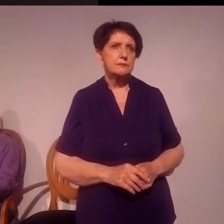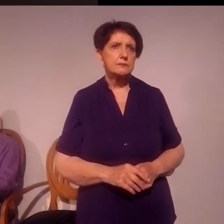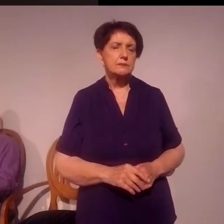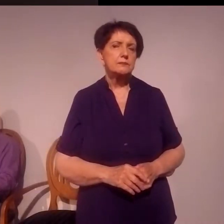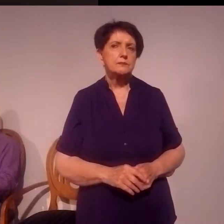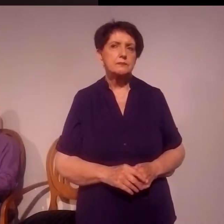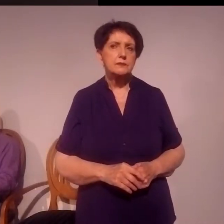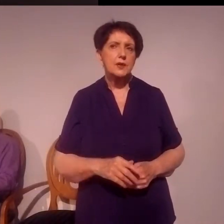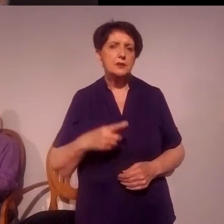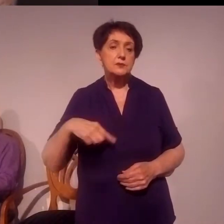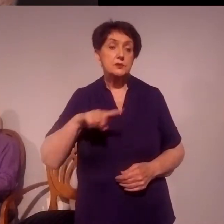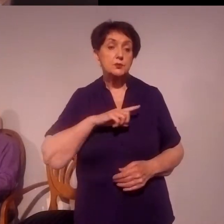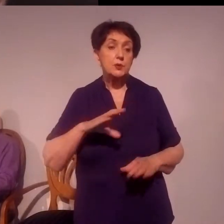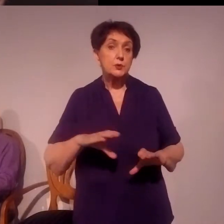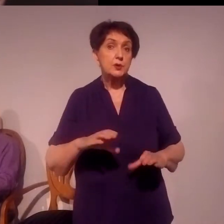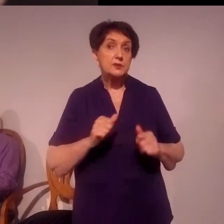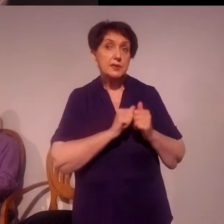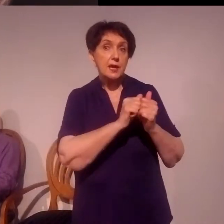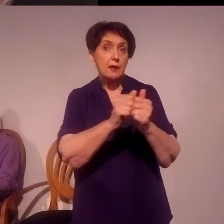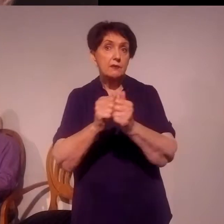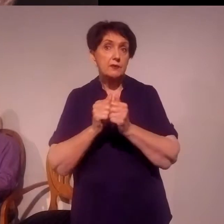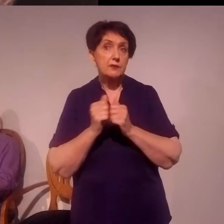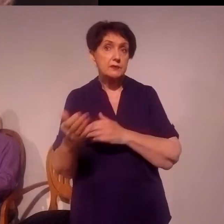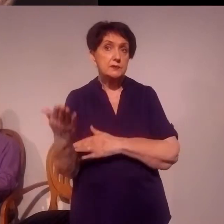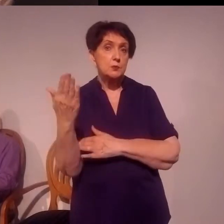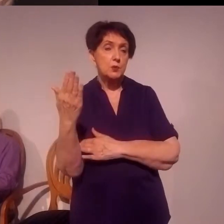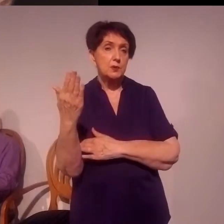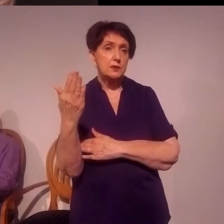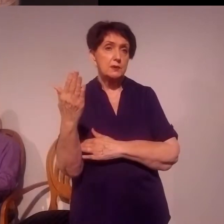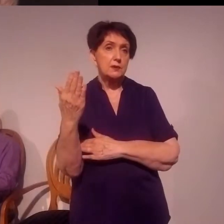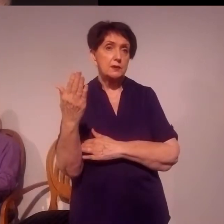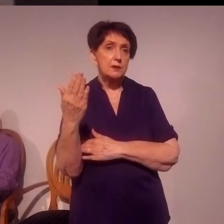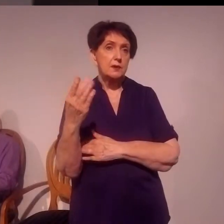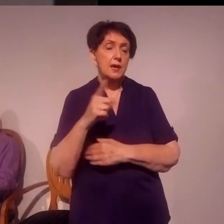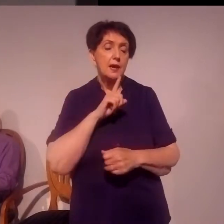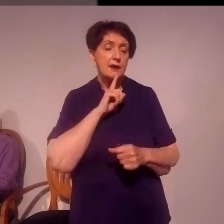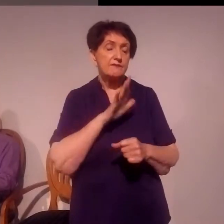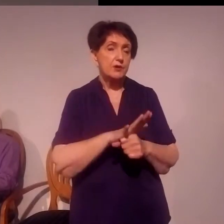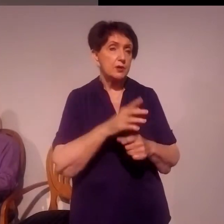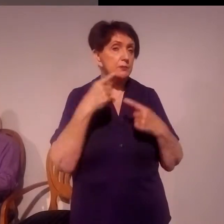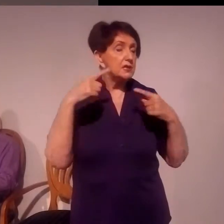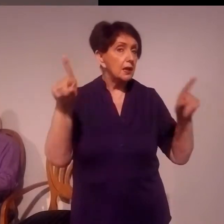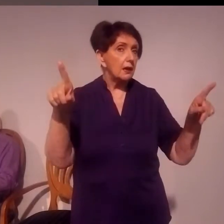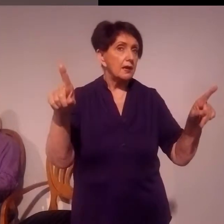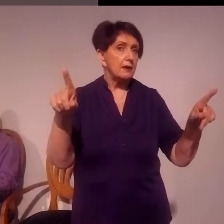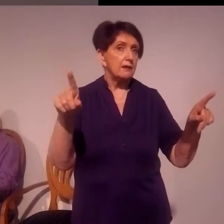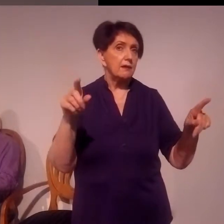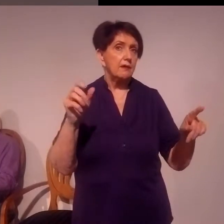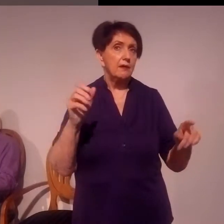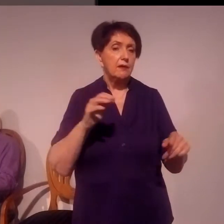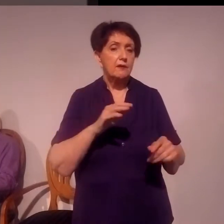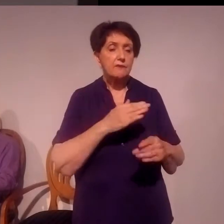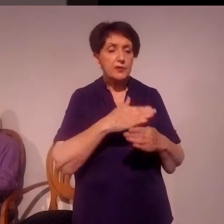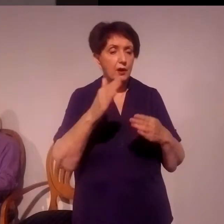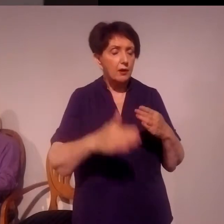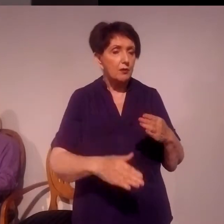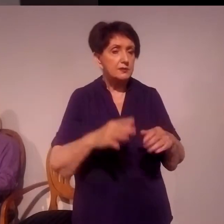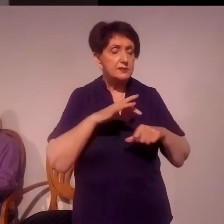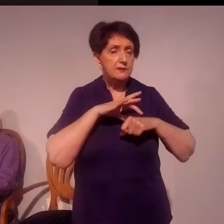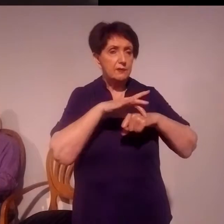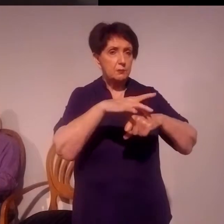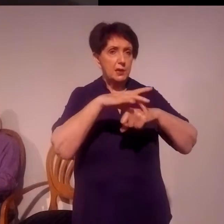And so as we do this together this morning, I affirm and declare for the wholeness of our